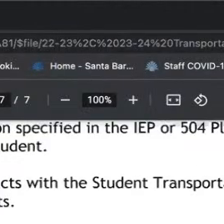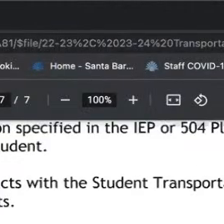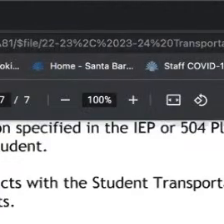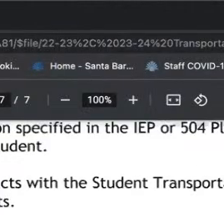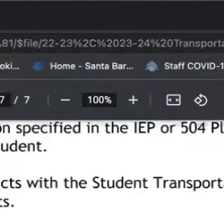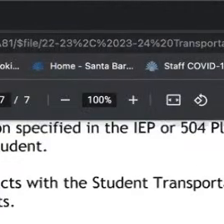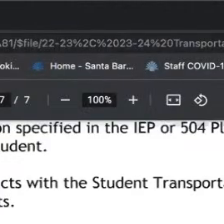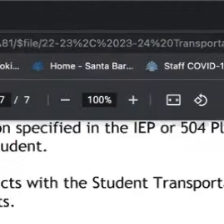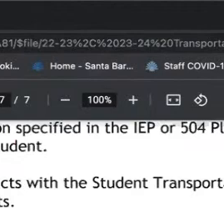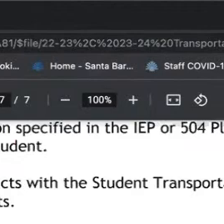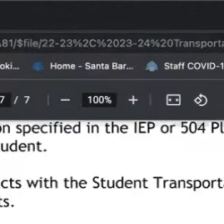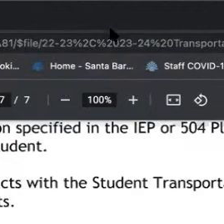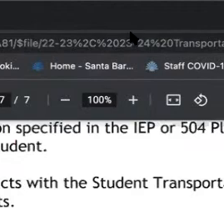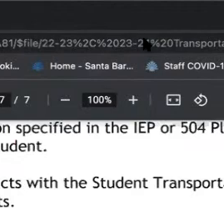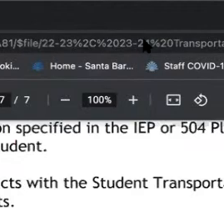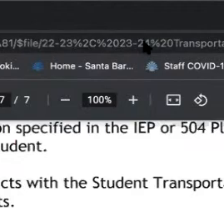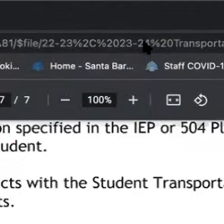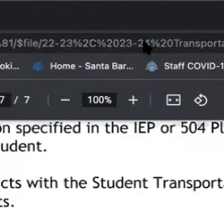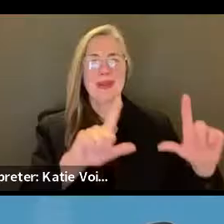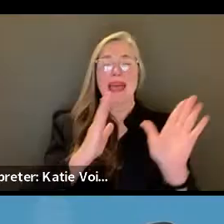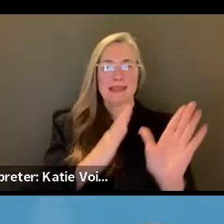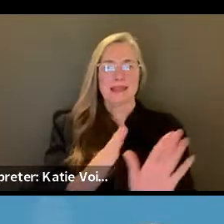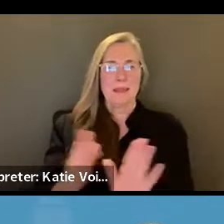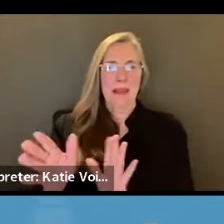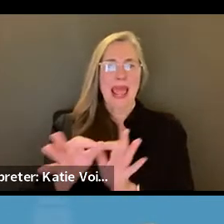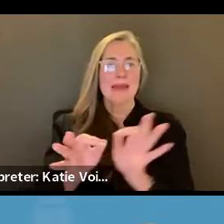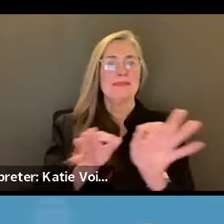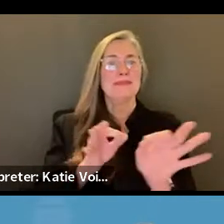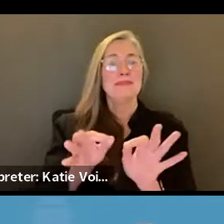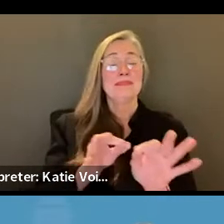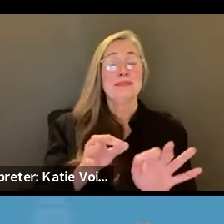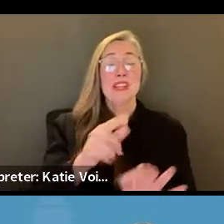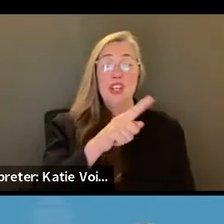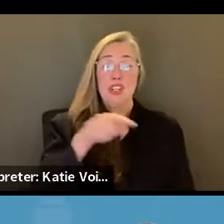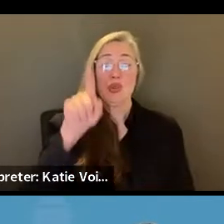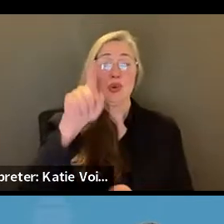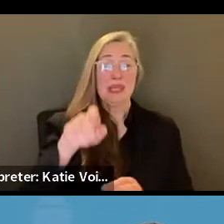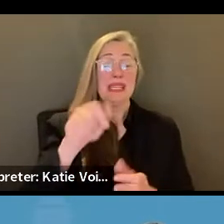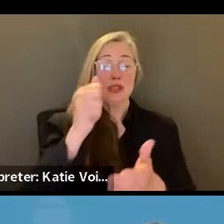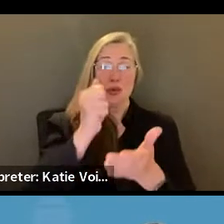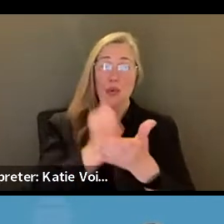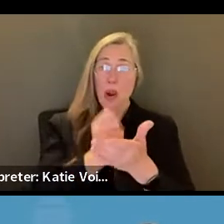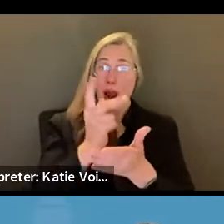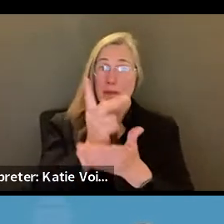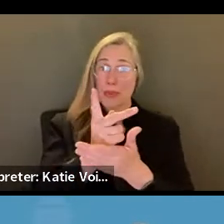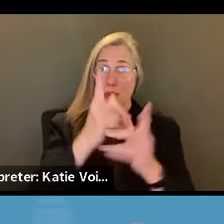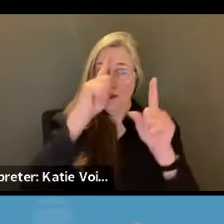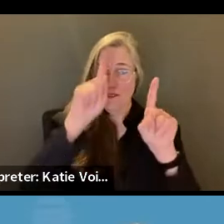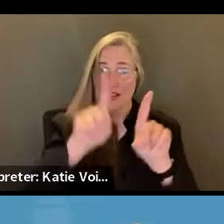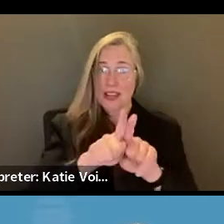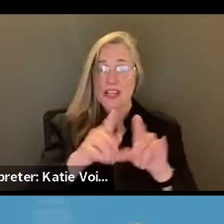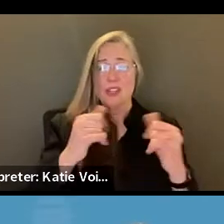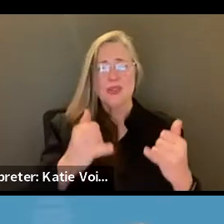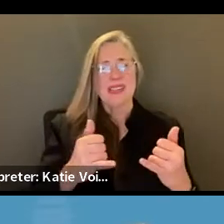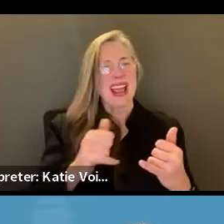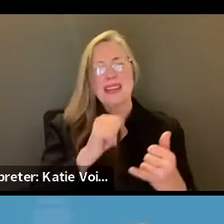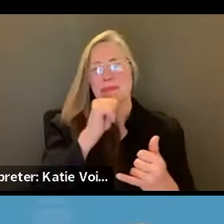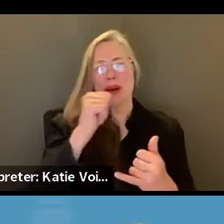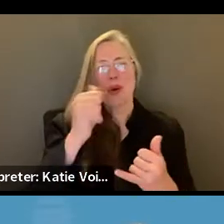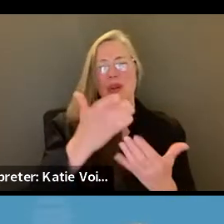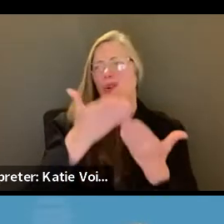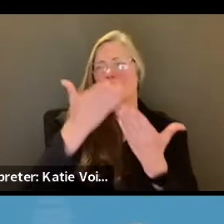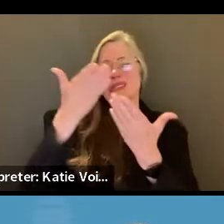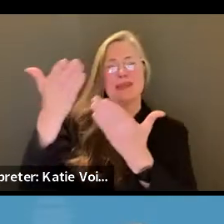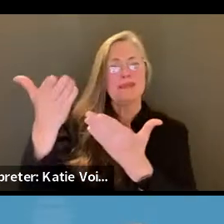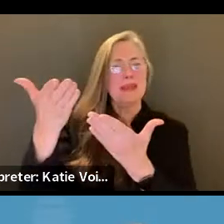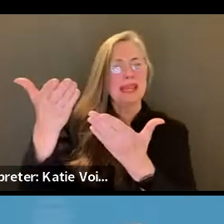Done. Okay, so that's our plan. And you need to approve it tonight. But again, it doesn't go anywhere, and it's just something